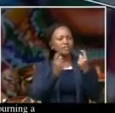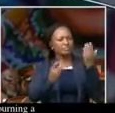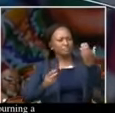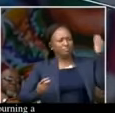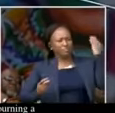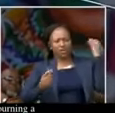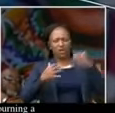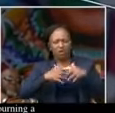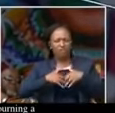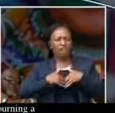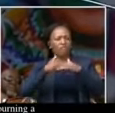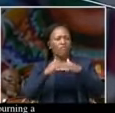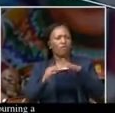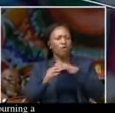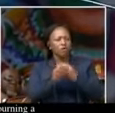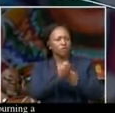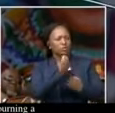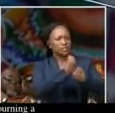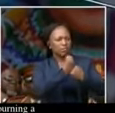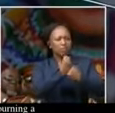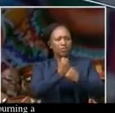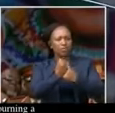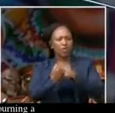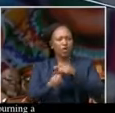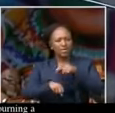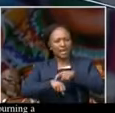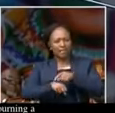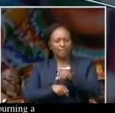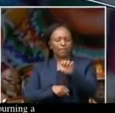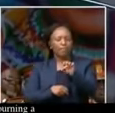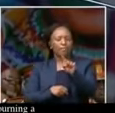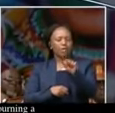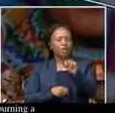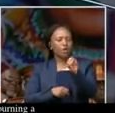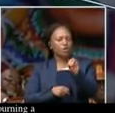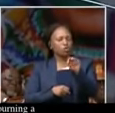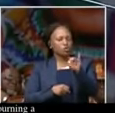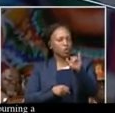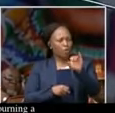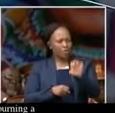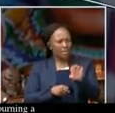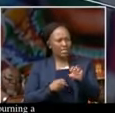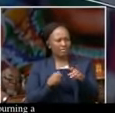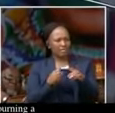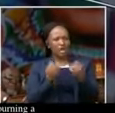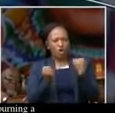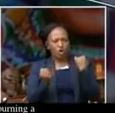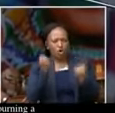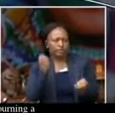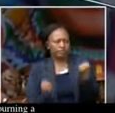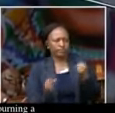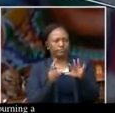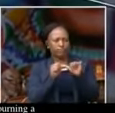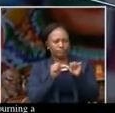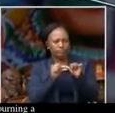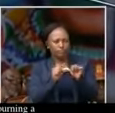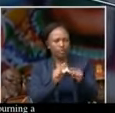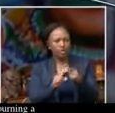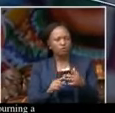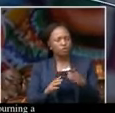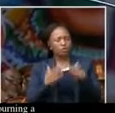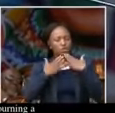formed to support you during Stompie's trial. We take this opportunity to thank these